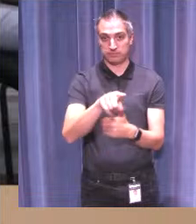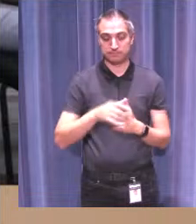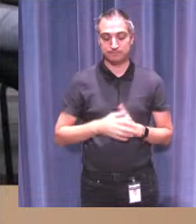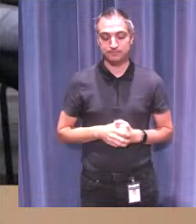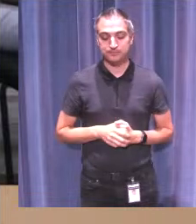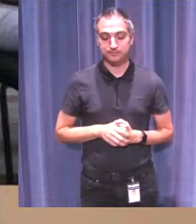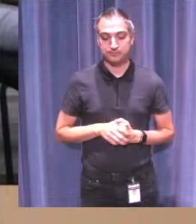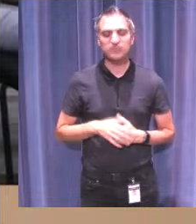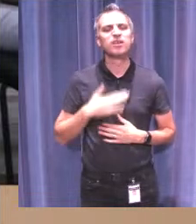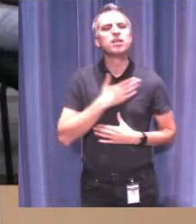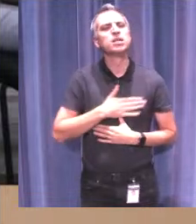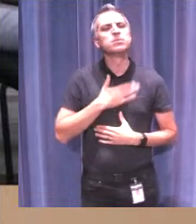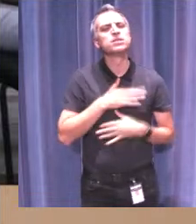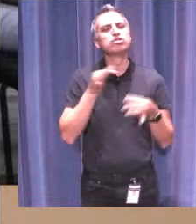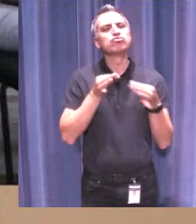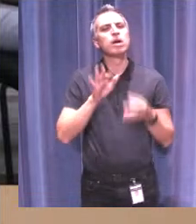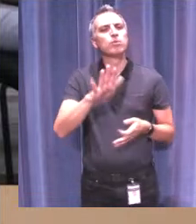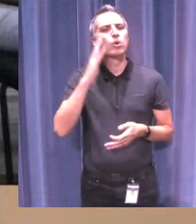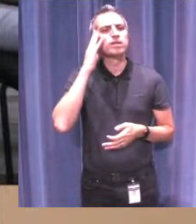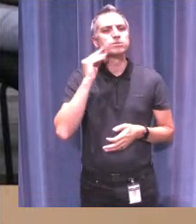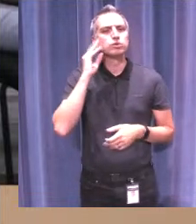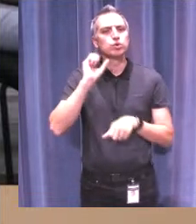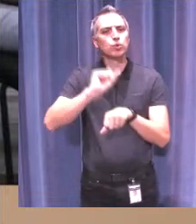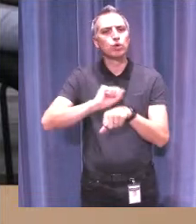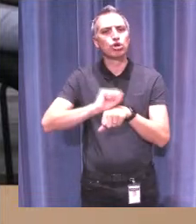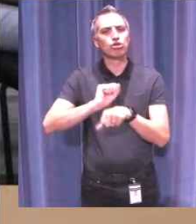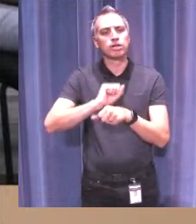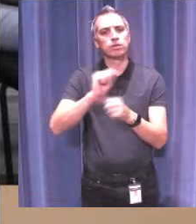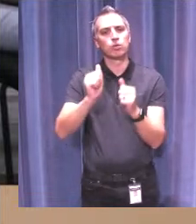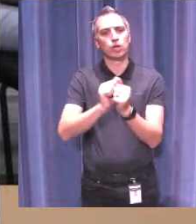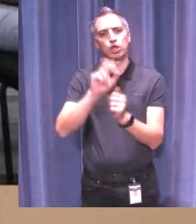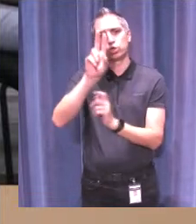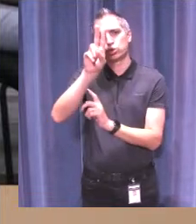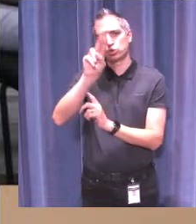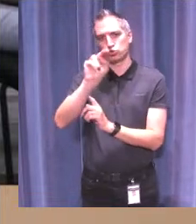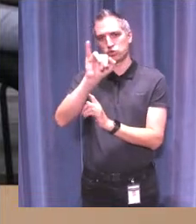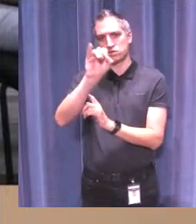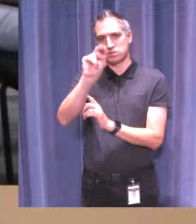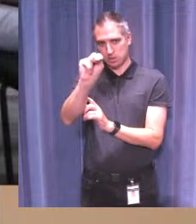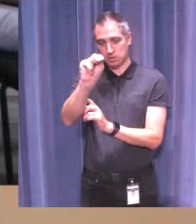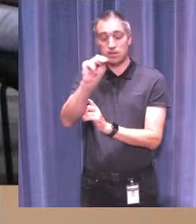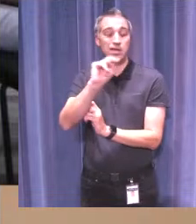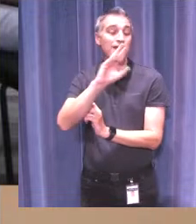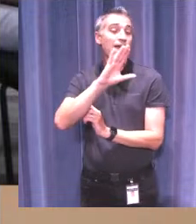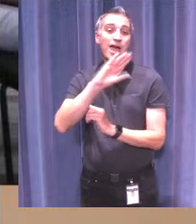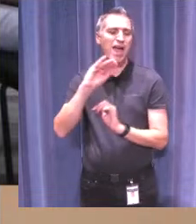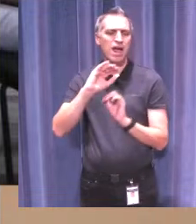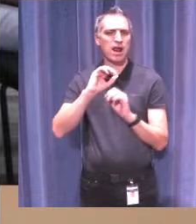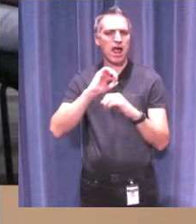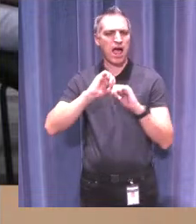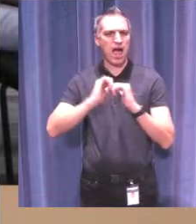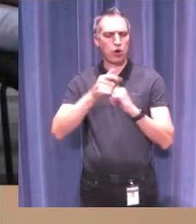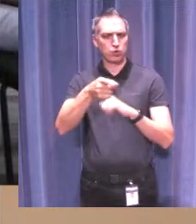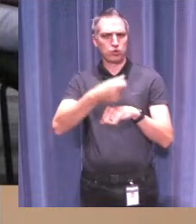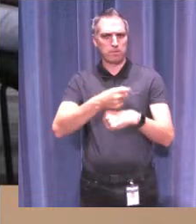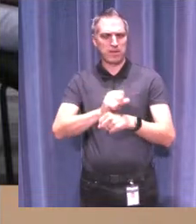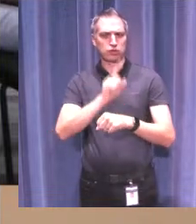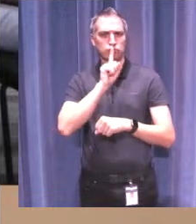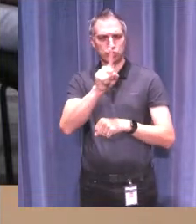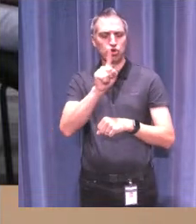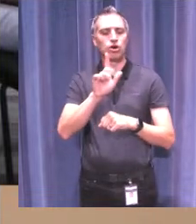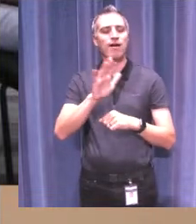Please describe your experience working in a unionized environment and what you have done to ensure the successful